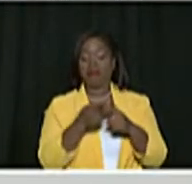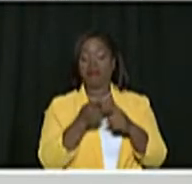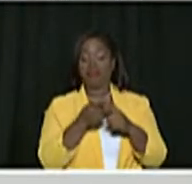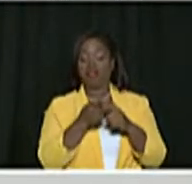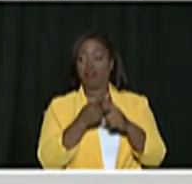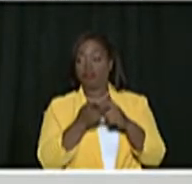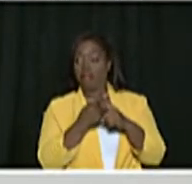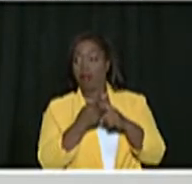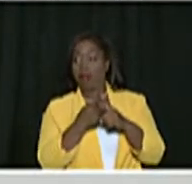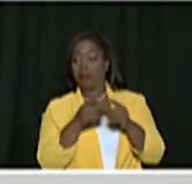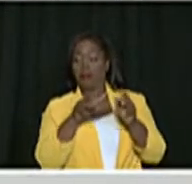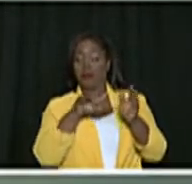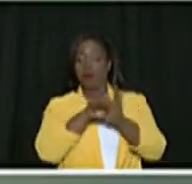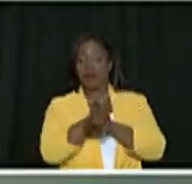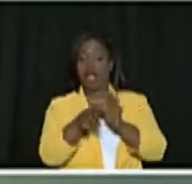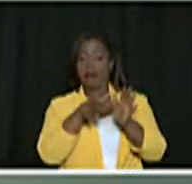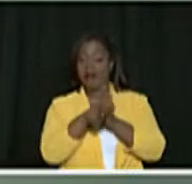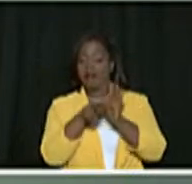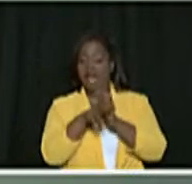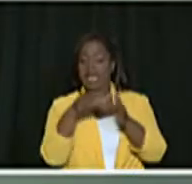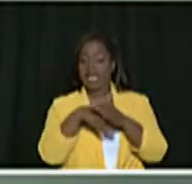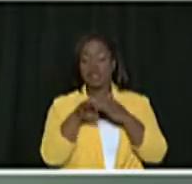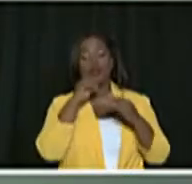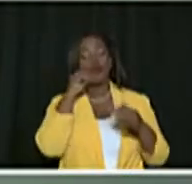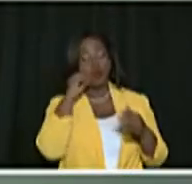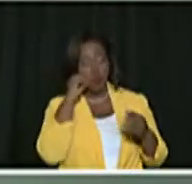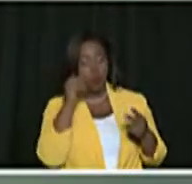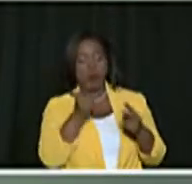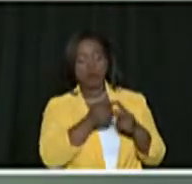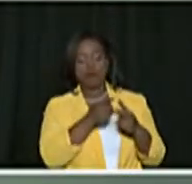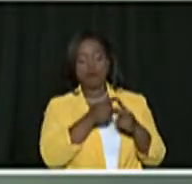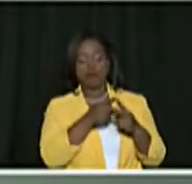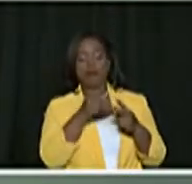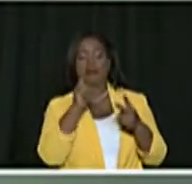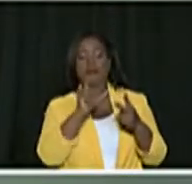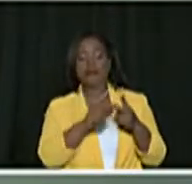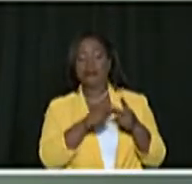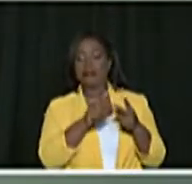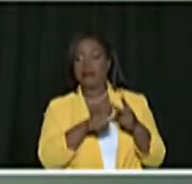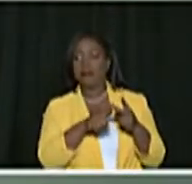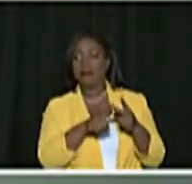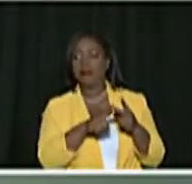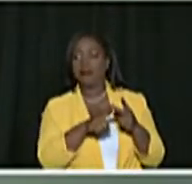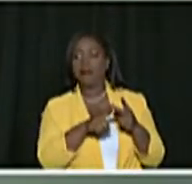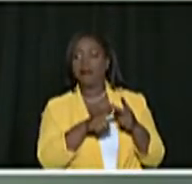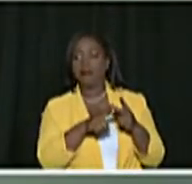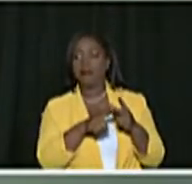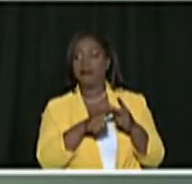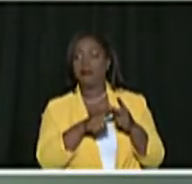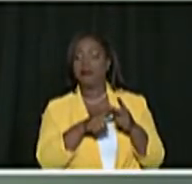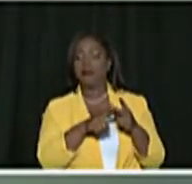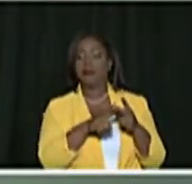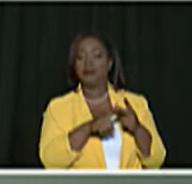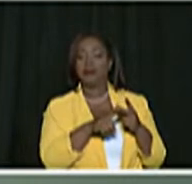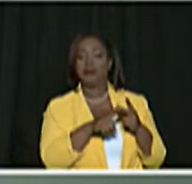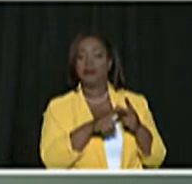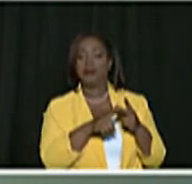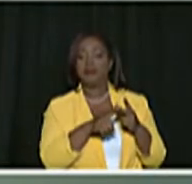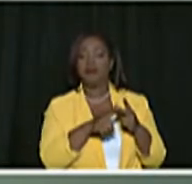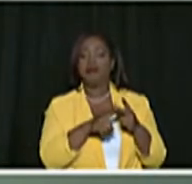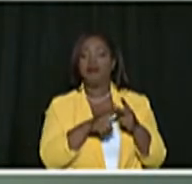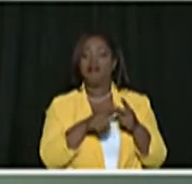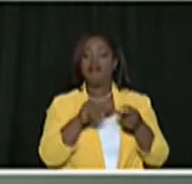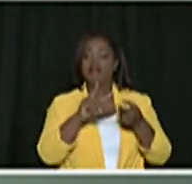reasons? So as I said, family conflict and violence. I spoke about peer